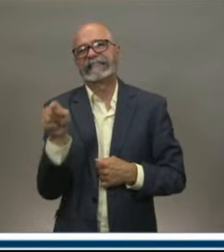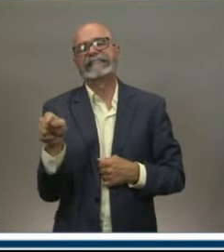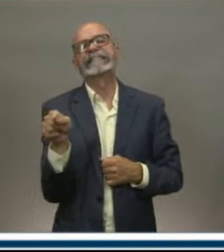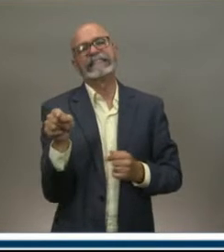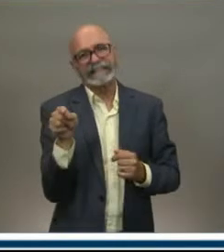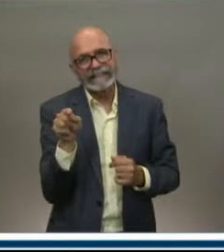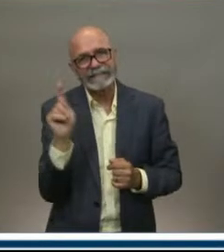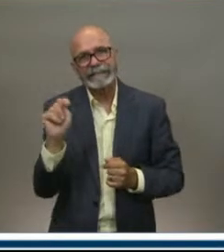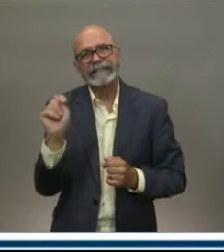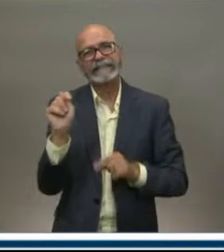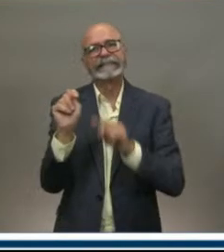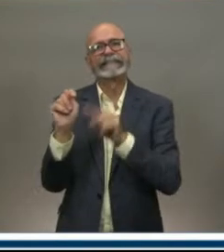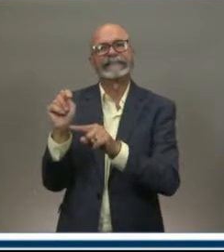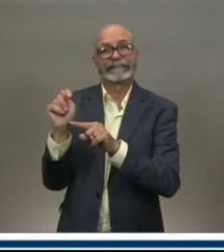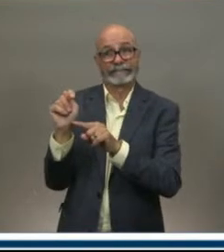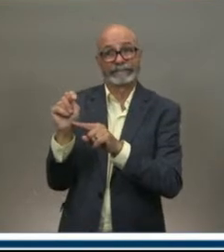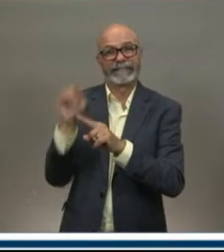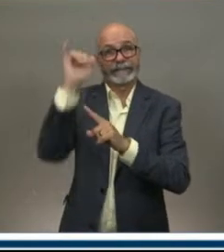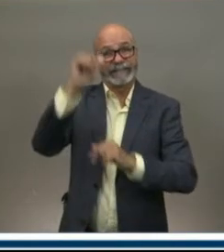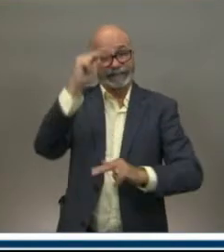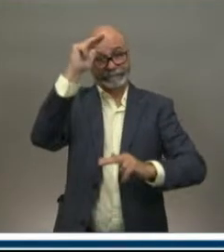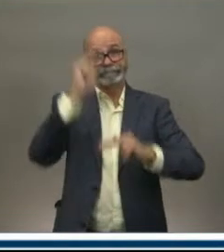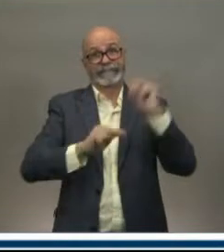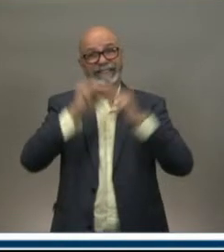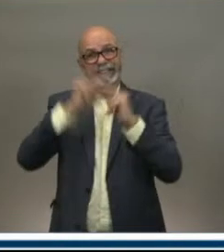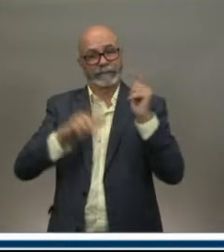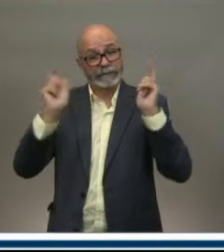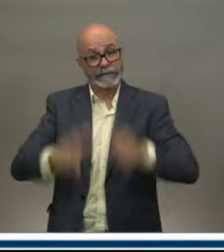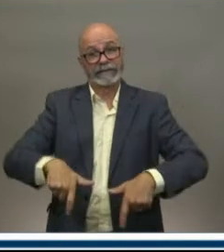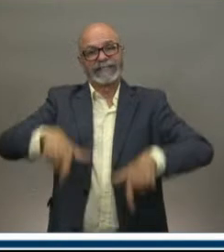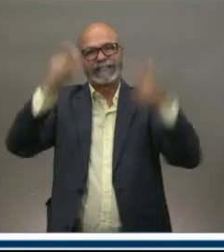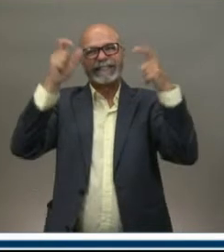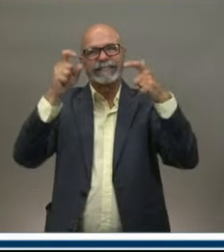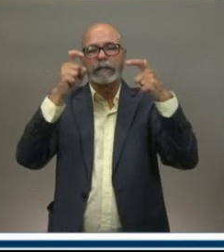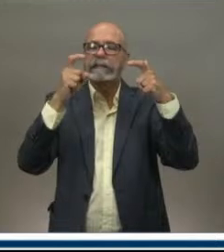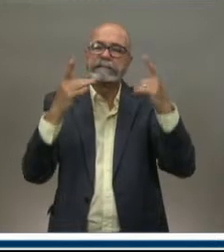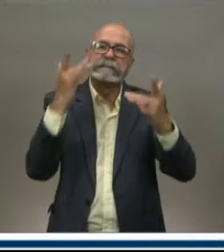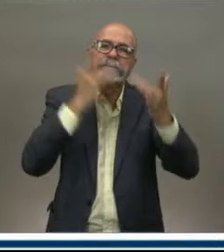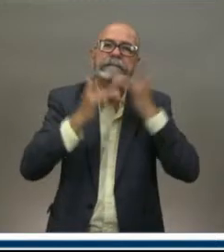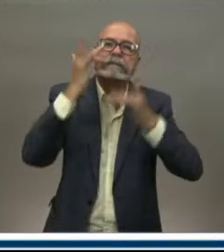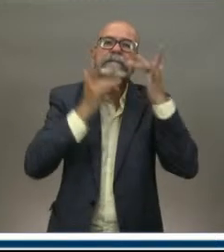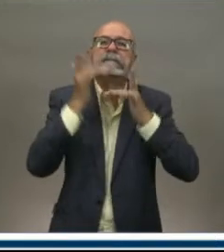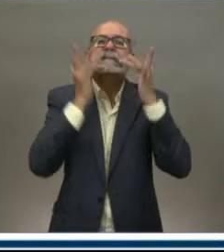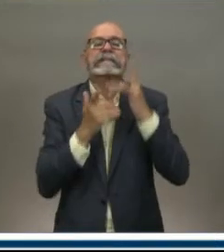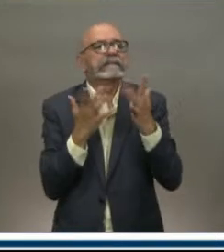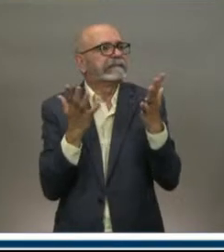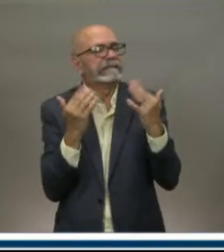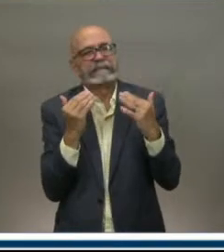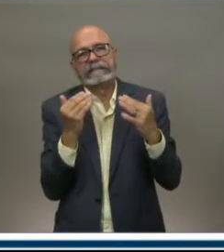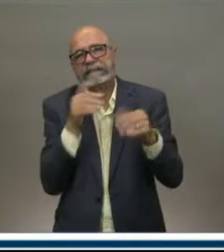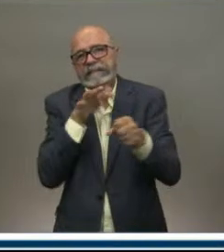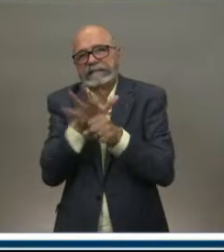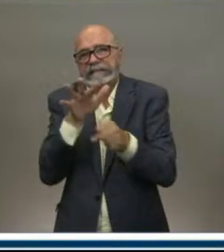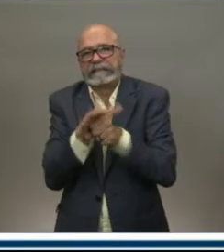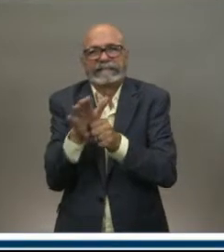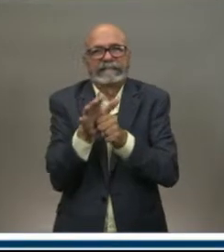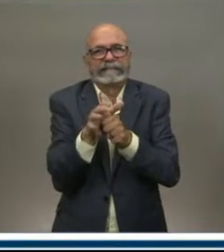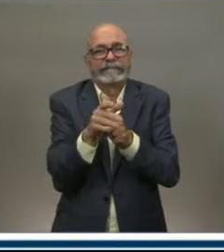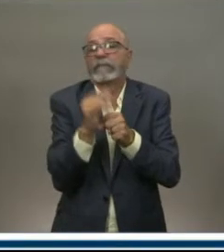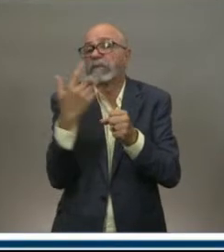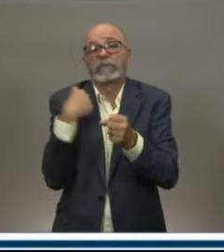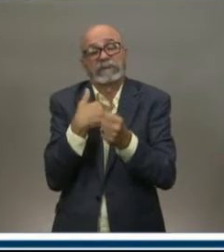facilities, the built environment, there are some limits. So you have recommendations that